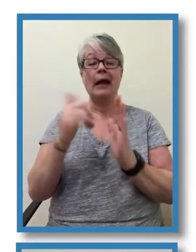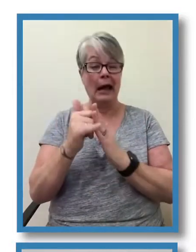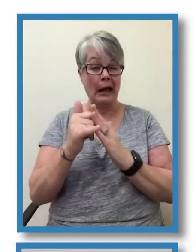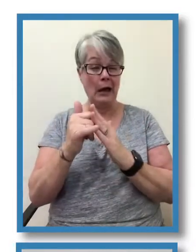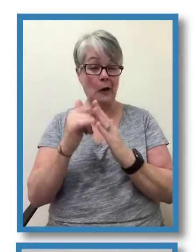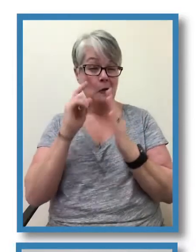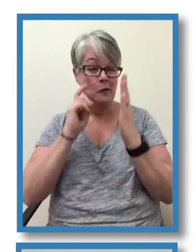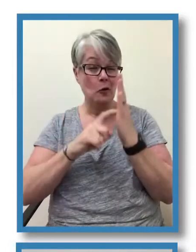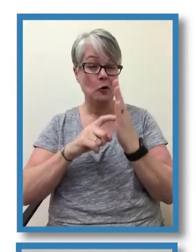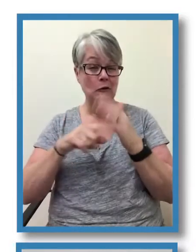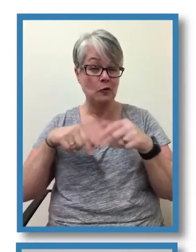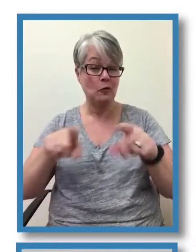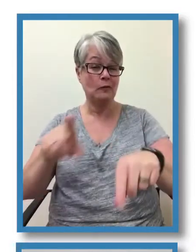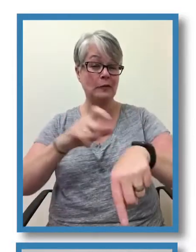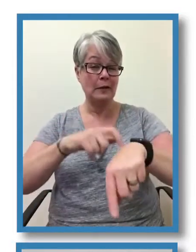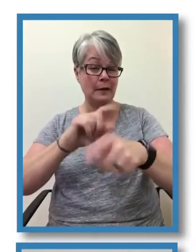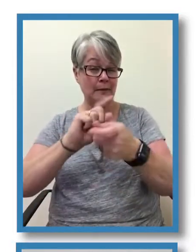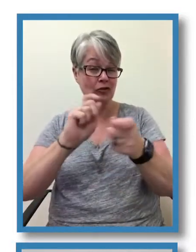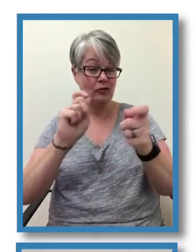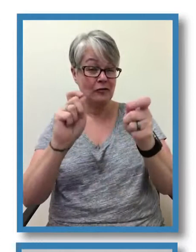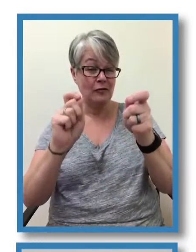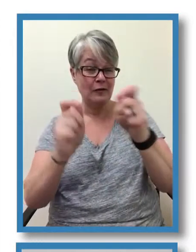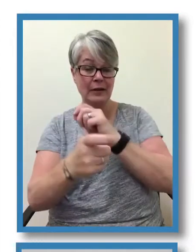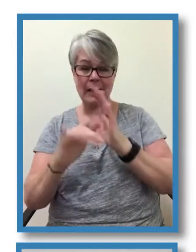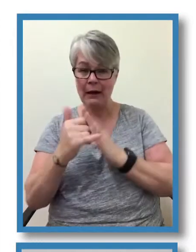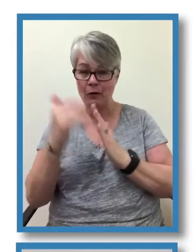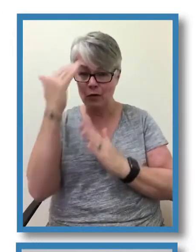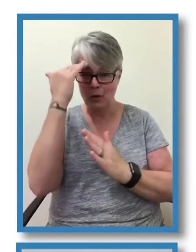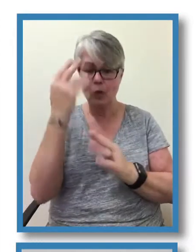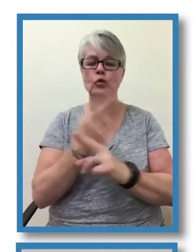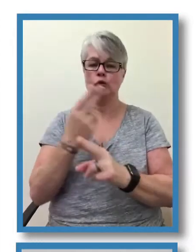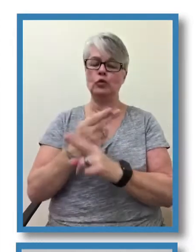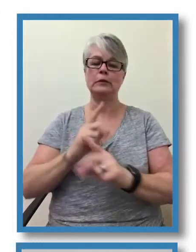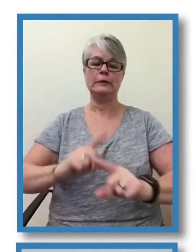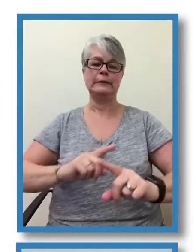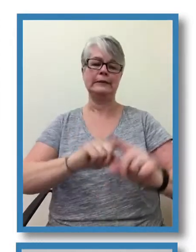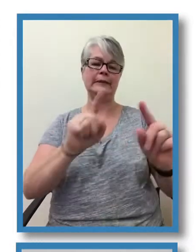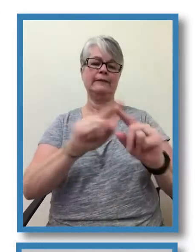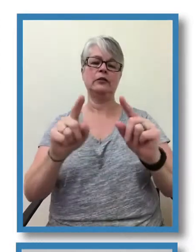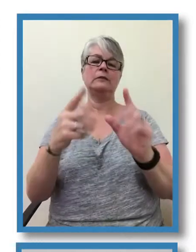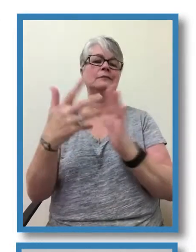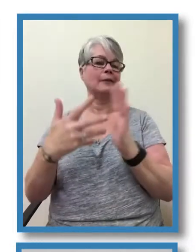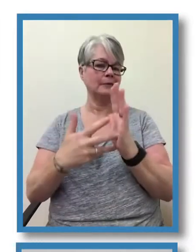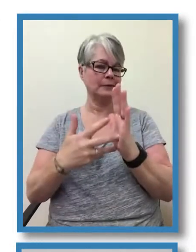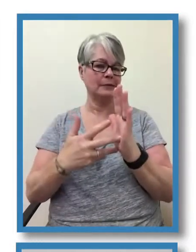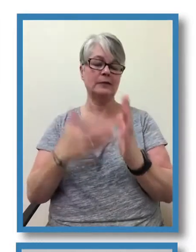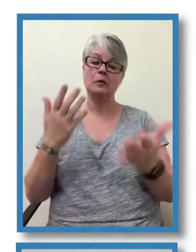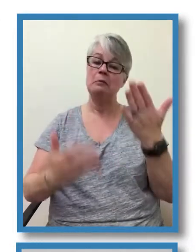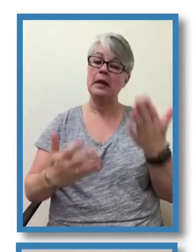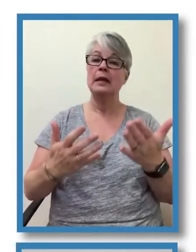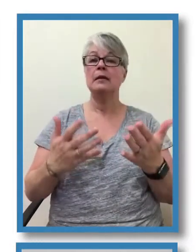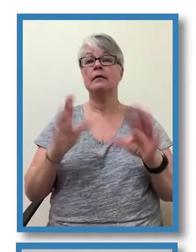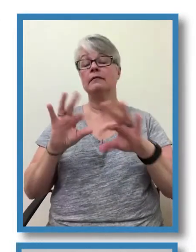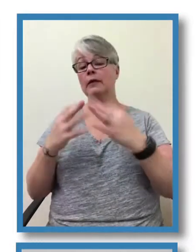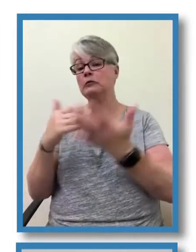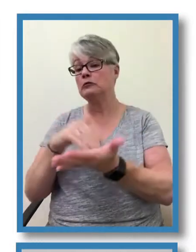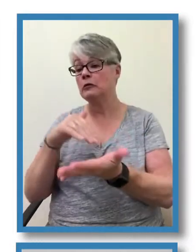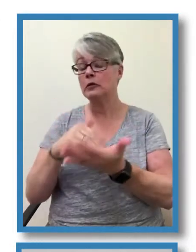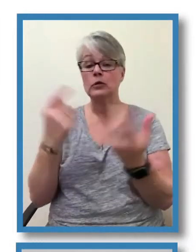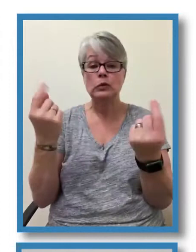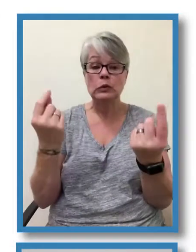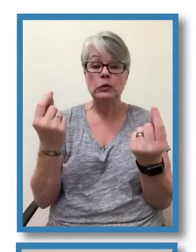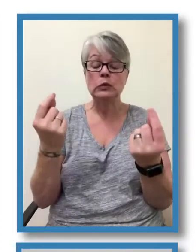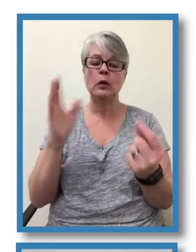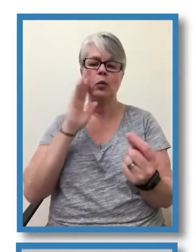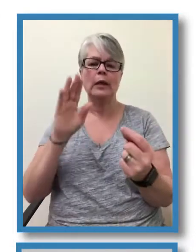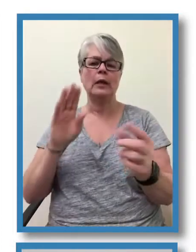in the clinic. They will send those with the referral. We may see the person 6 months or a year later. We will do one. We will send it back. We will do it back